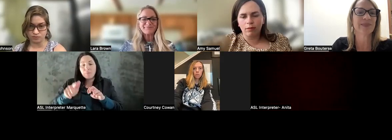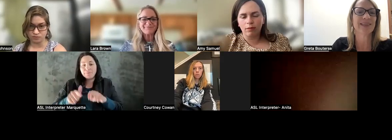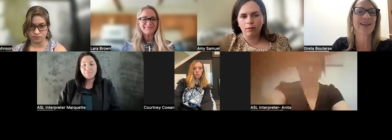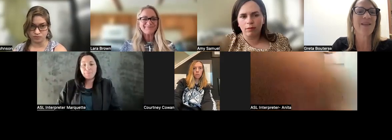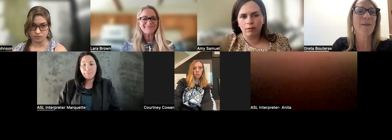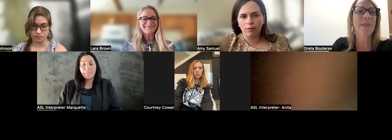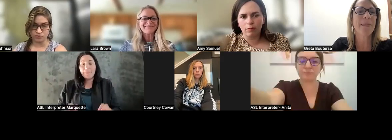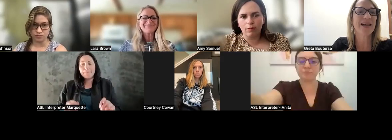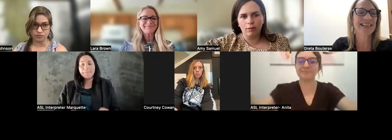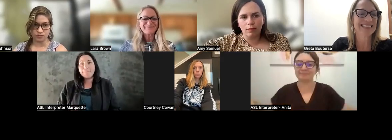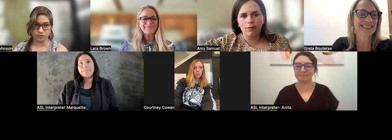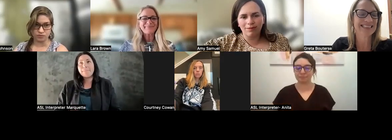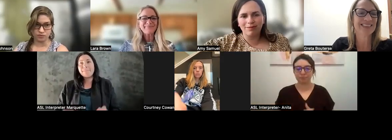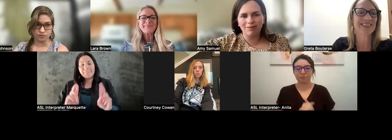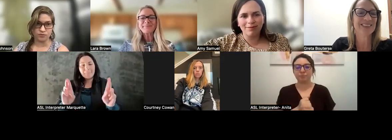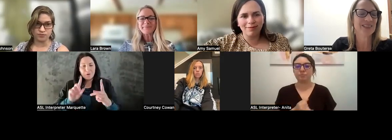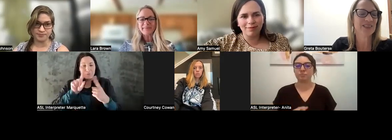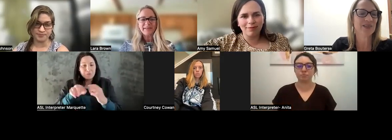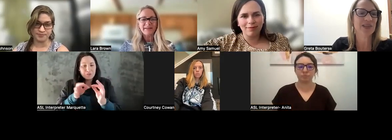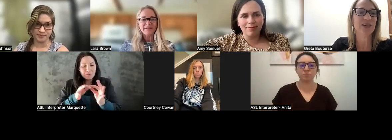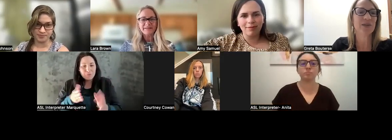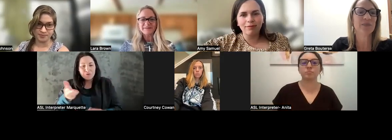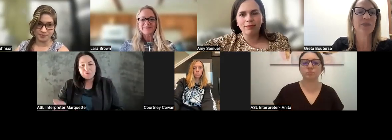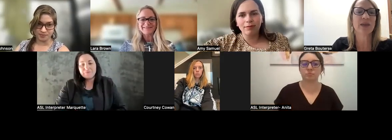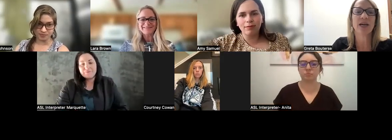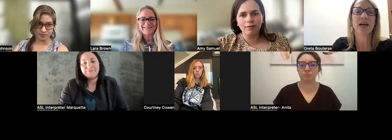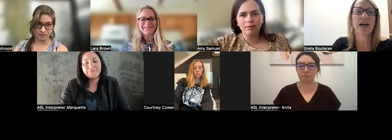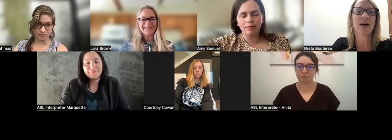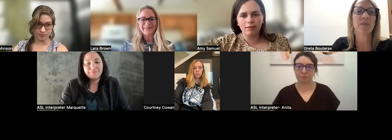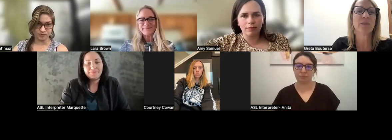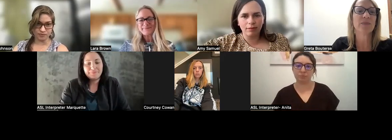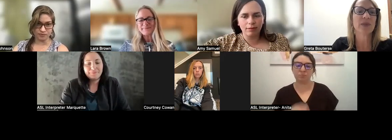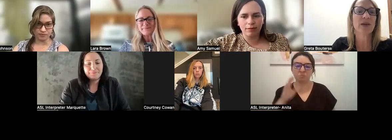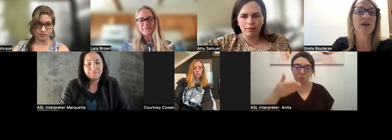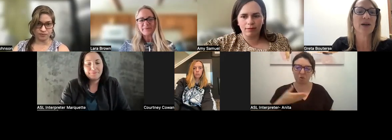Good to know on that. Thank you. You're welcome.